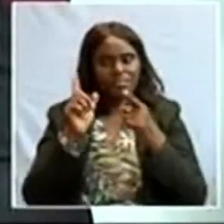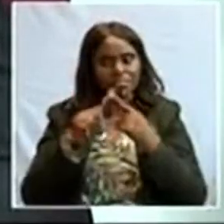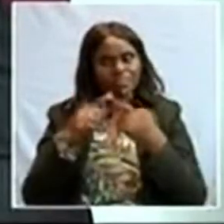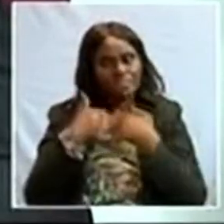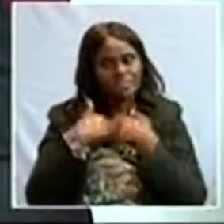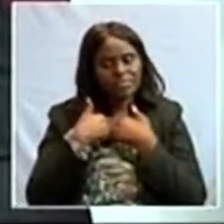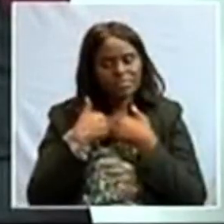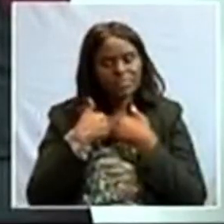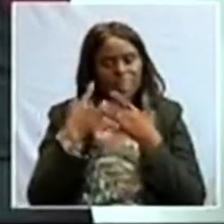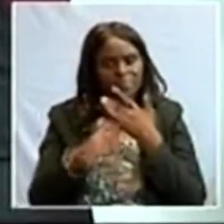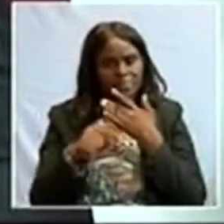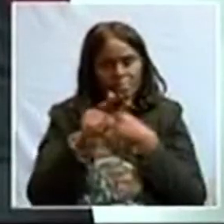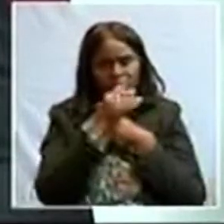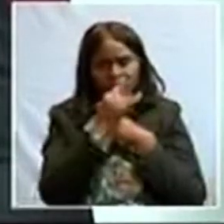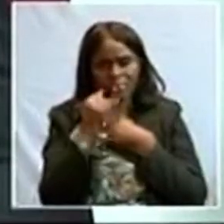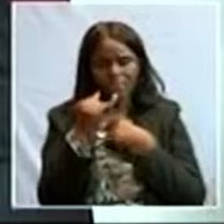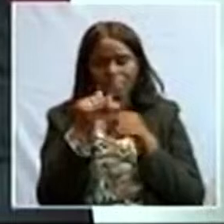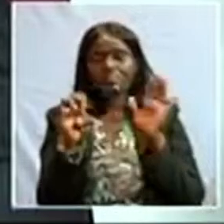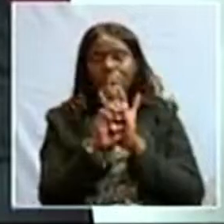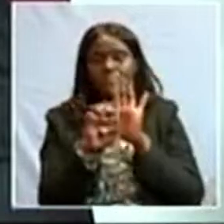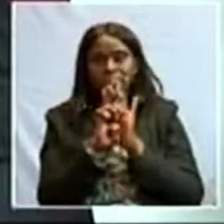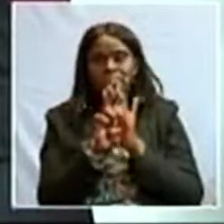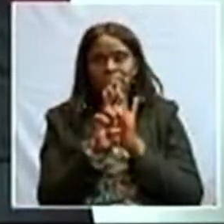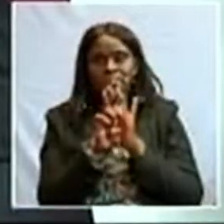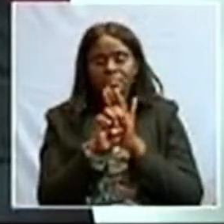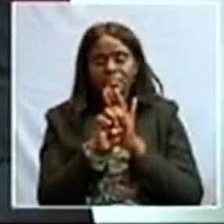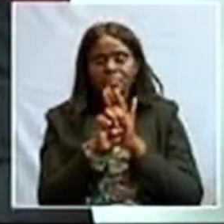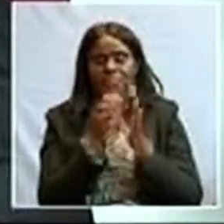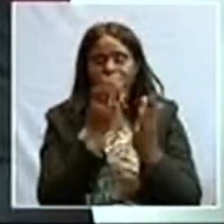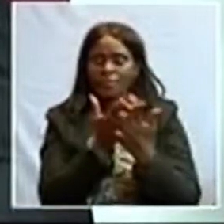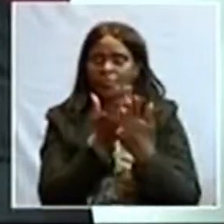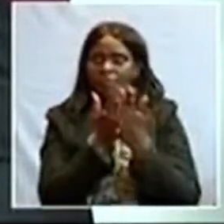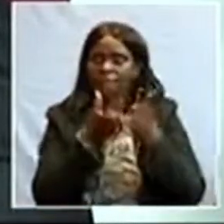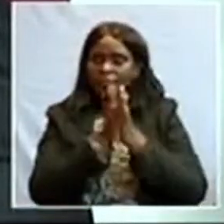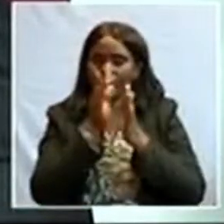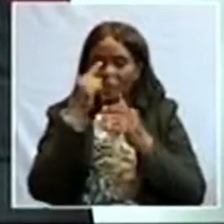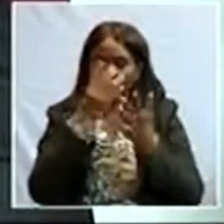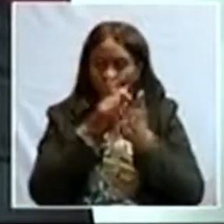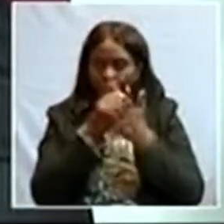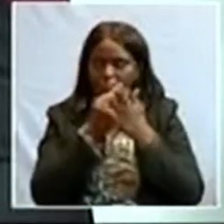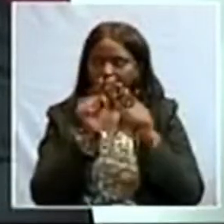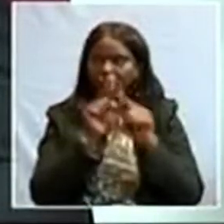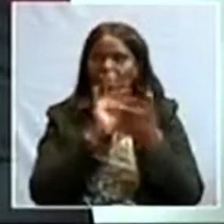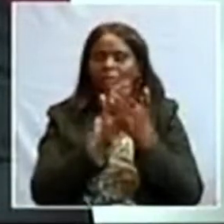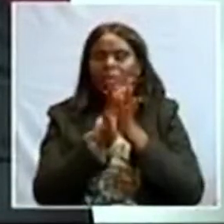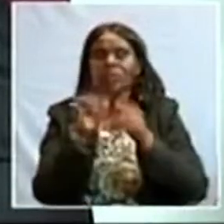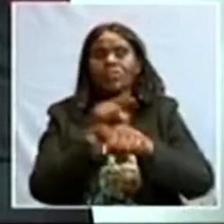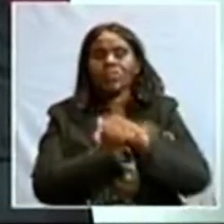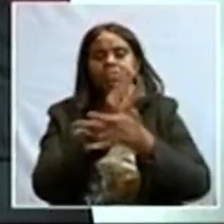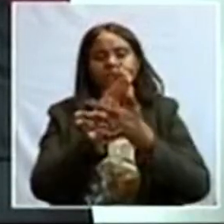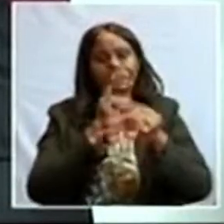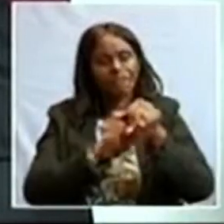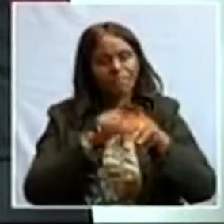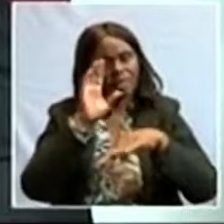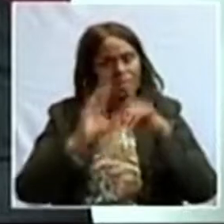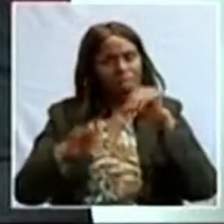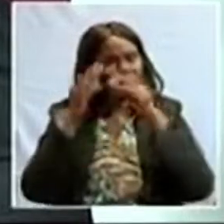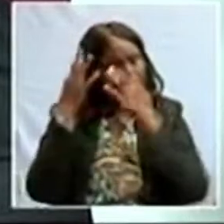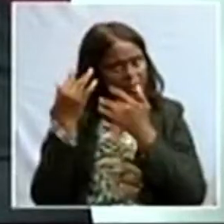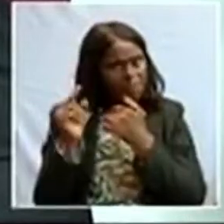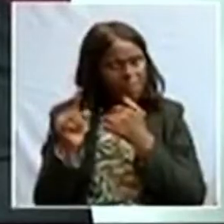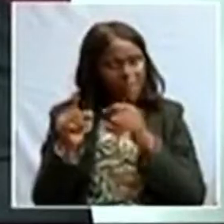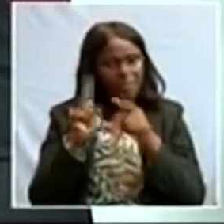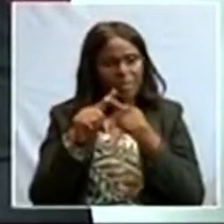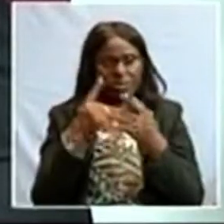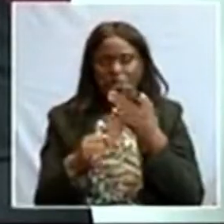take issues like when we request for funding, it takes longer sometimes than expected.